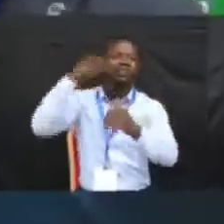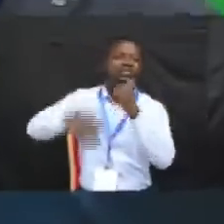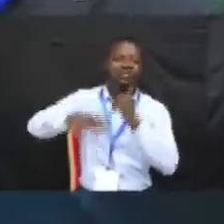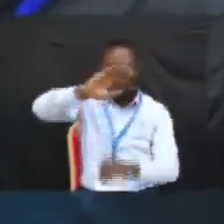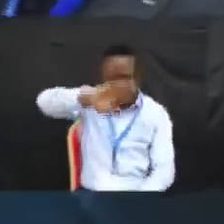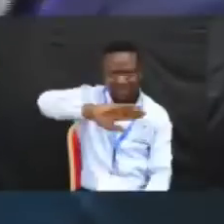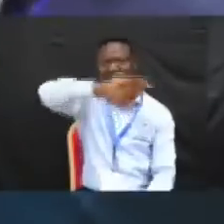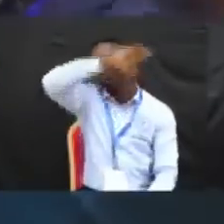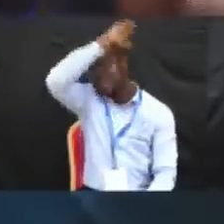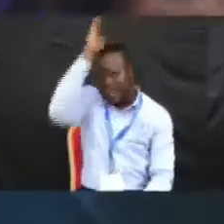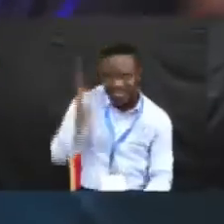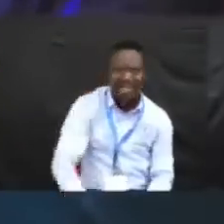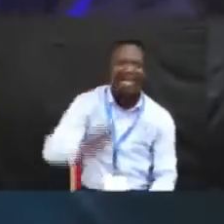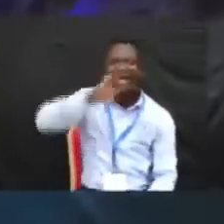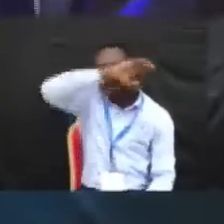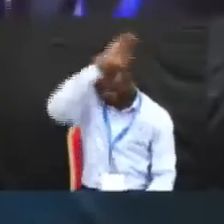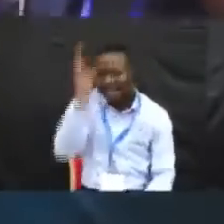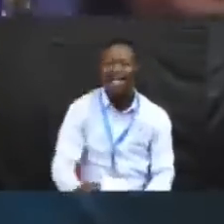to be